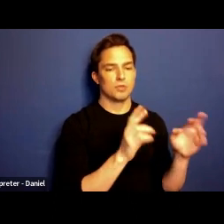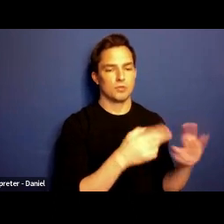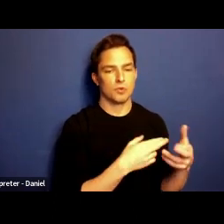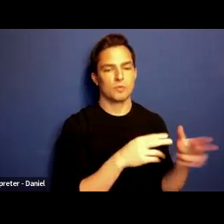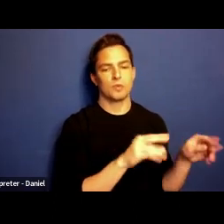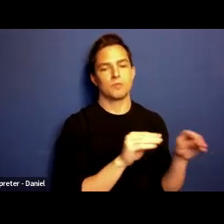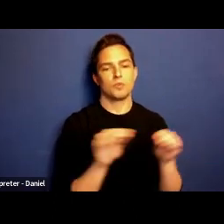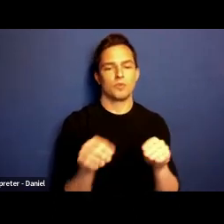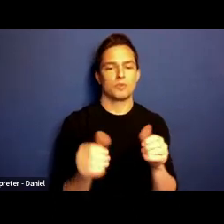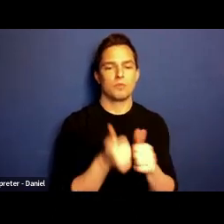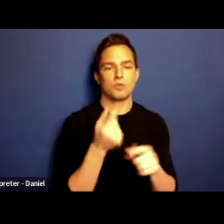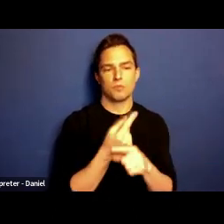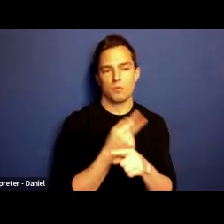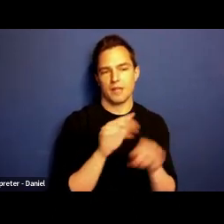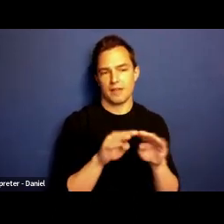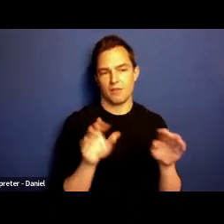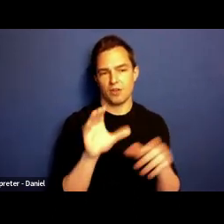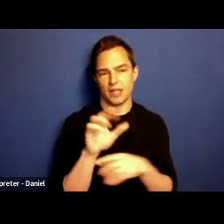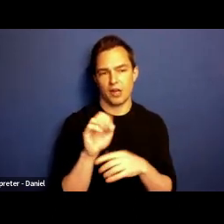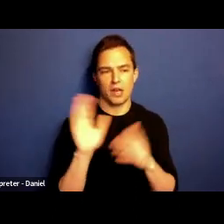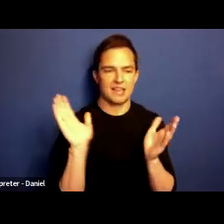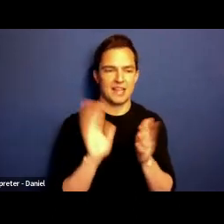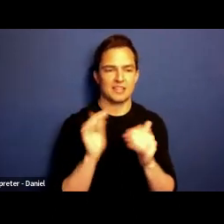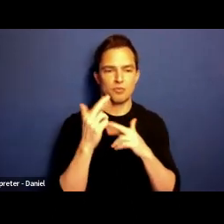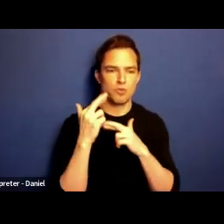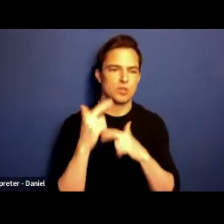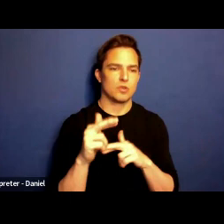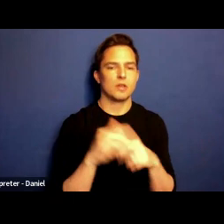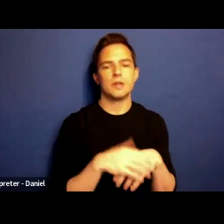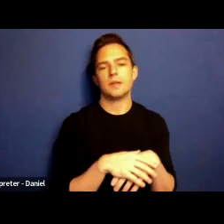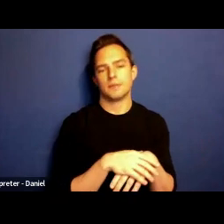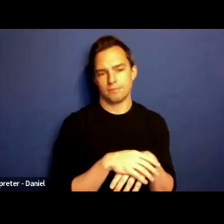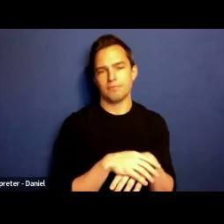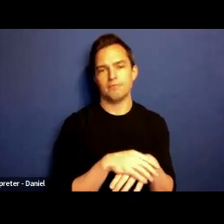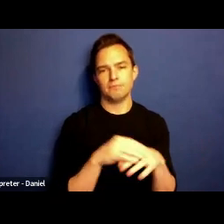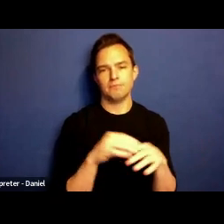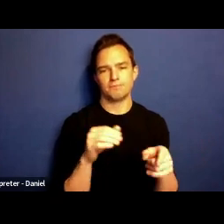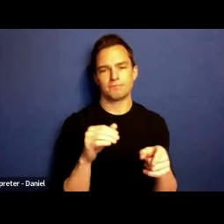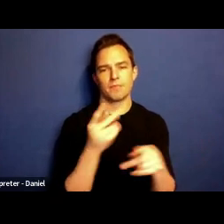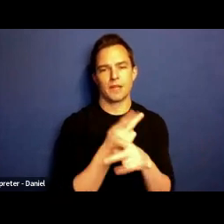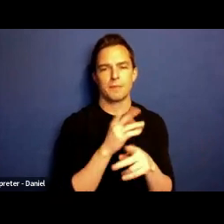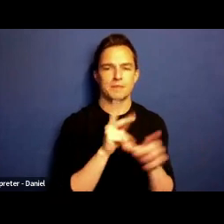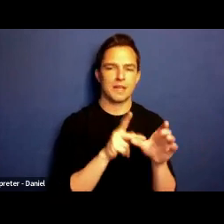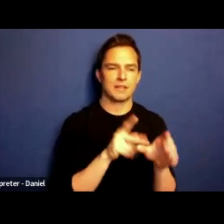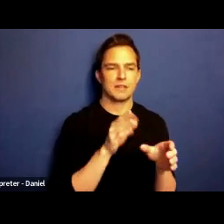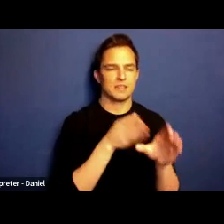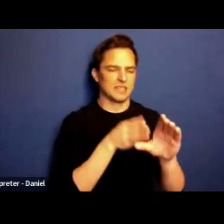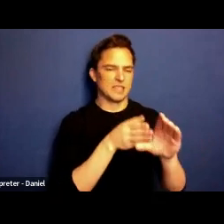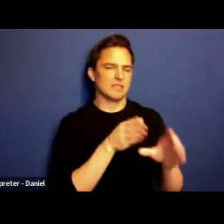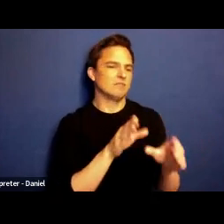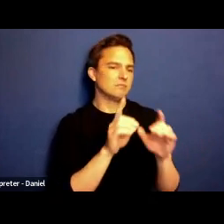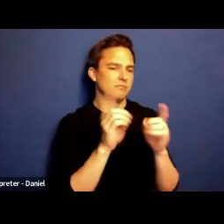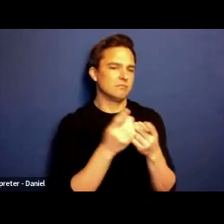most appropriate level of care, and thus keeping the state hospital and other psych beds available for the few individuals who need this